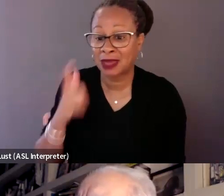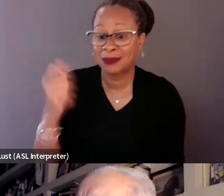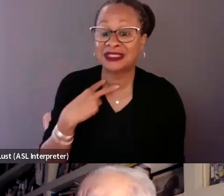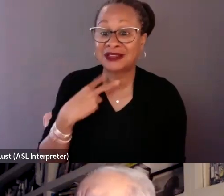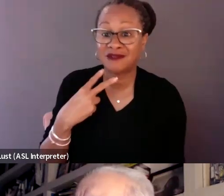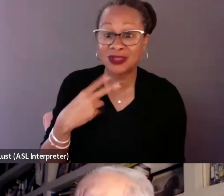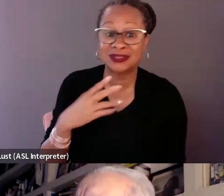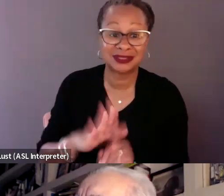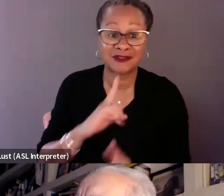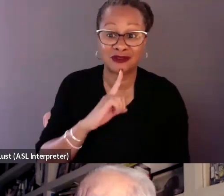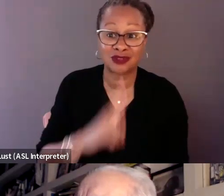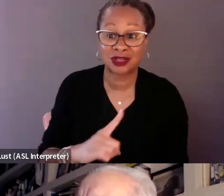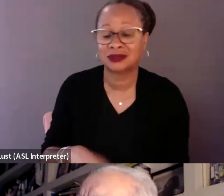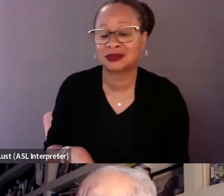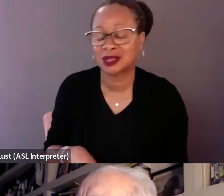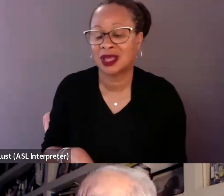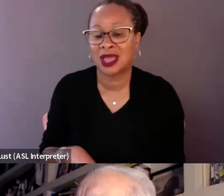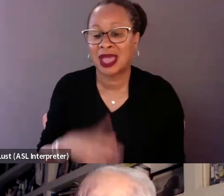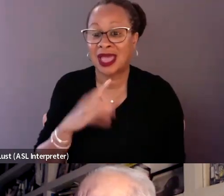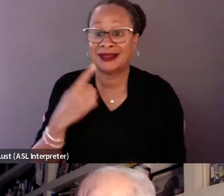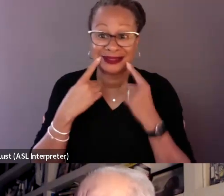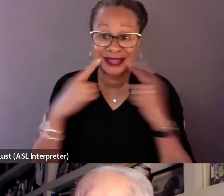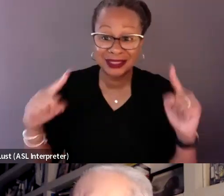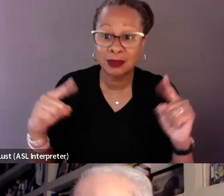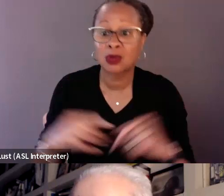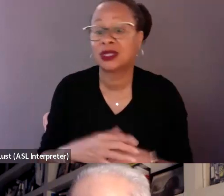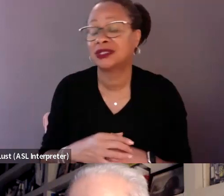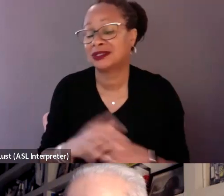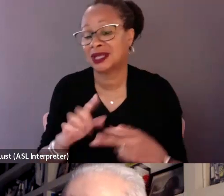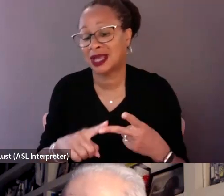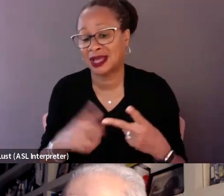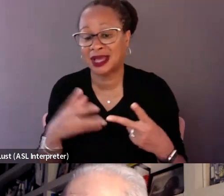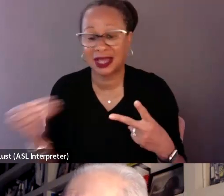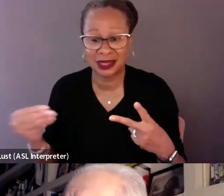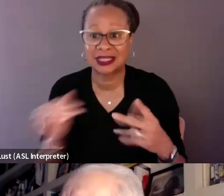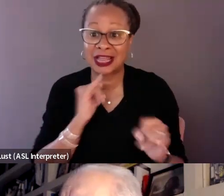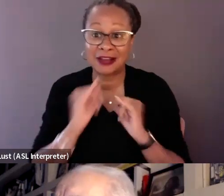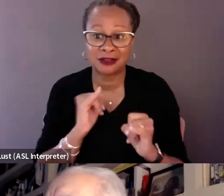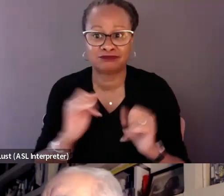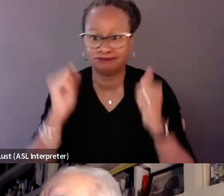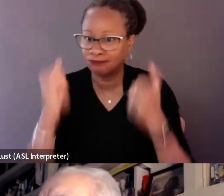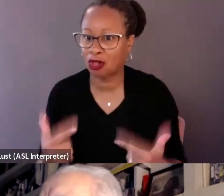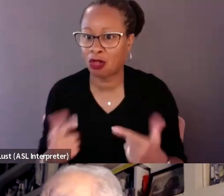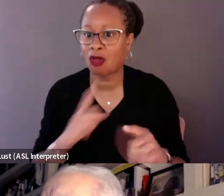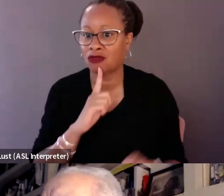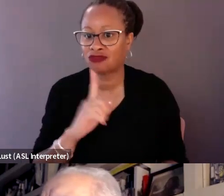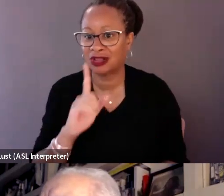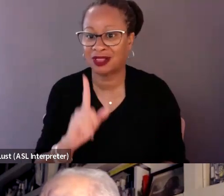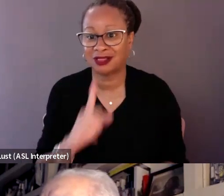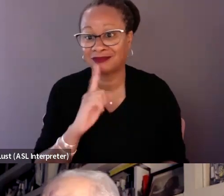are real, no? And the testimonies and the interviews is all real